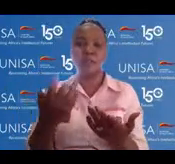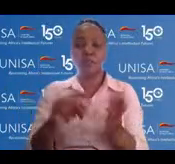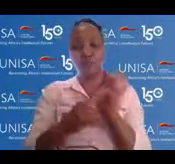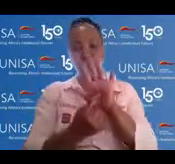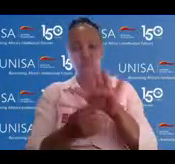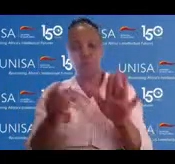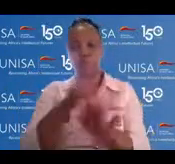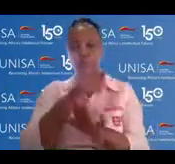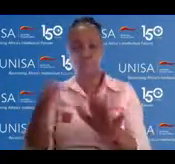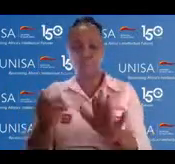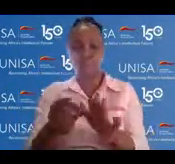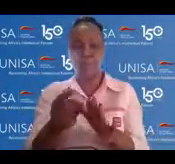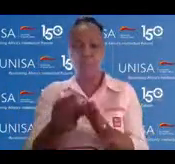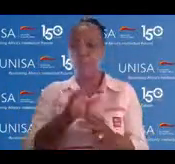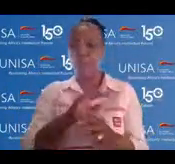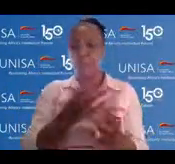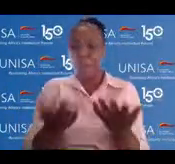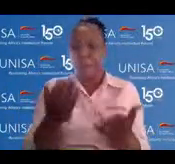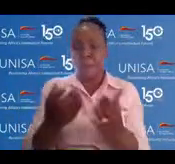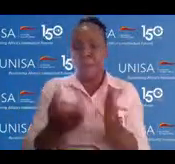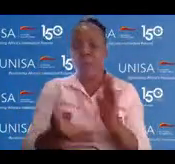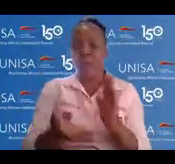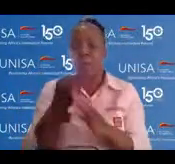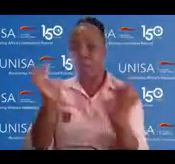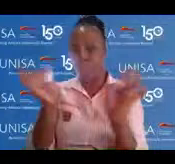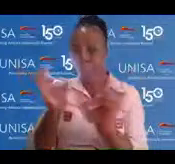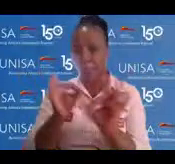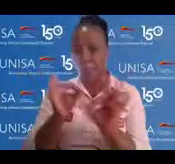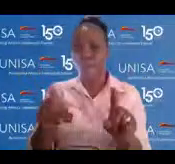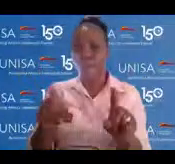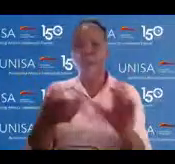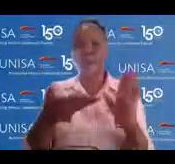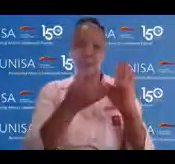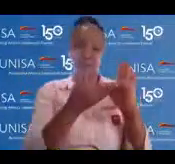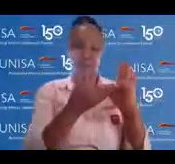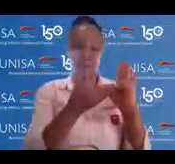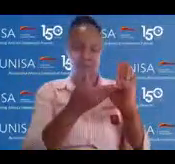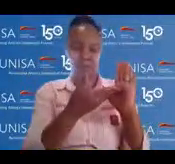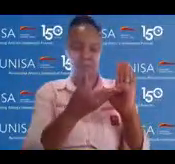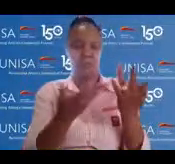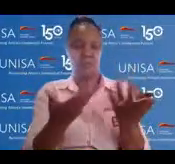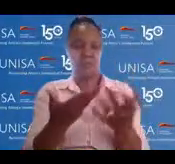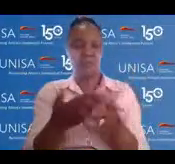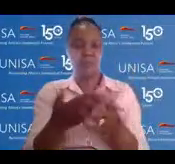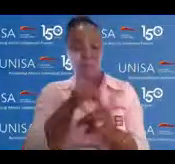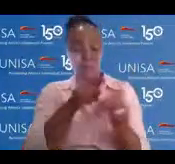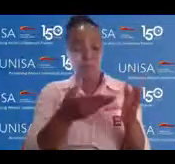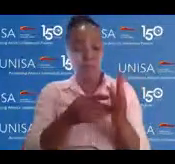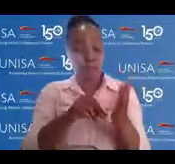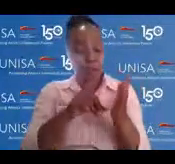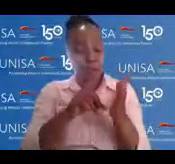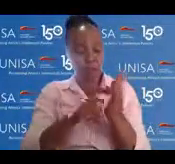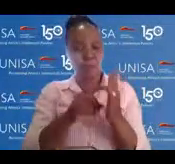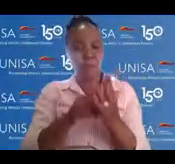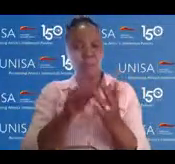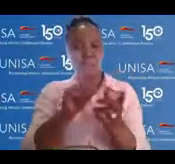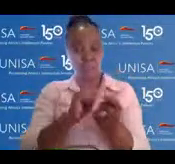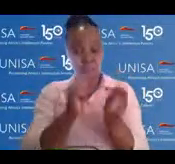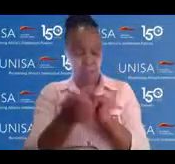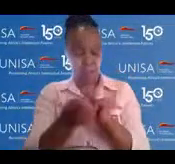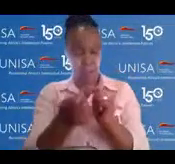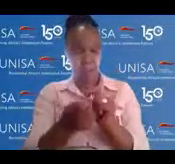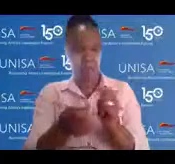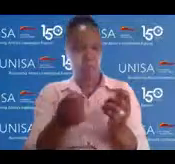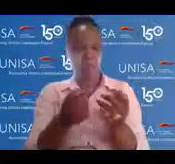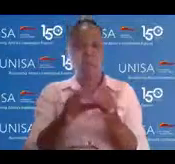not uploaded anything, it will be like this. And then for that, you are going to click on edit. After edit, you